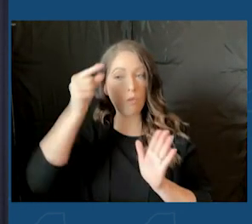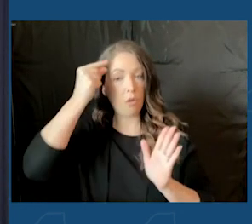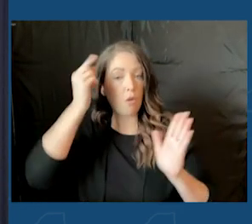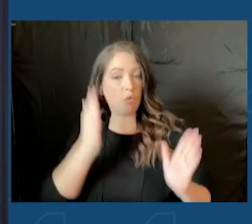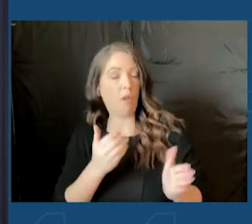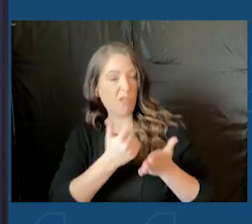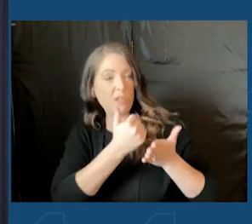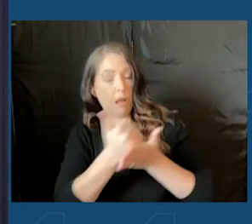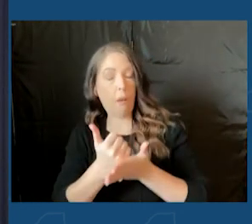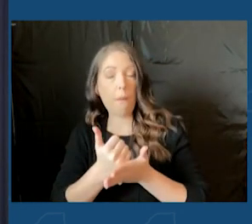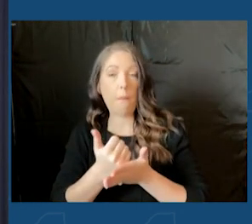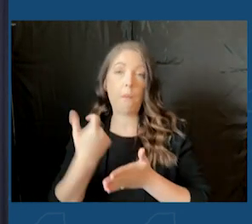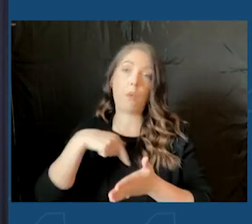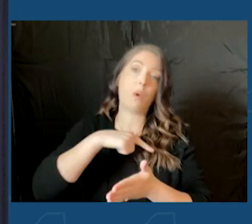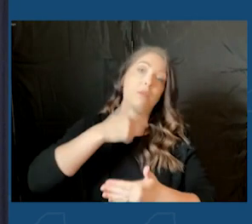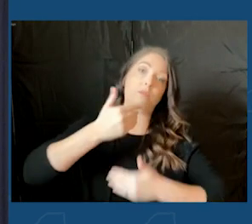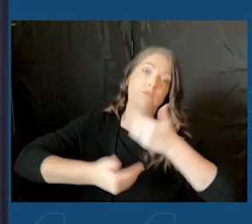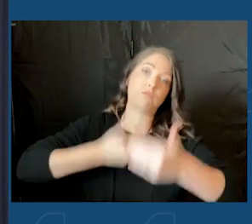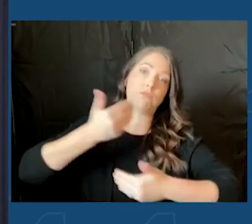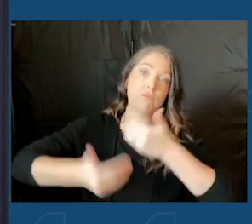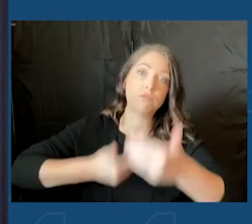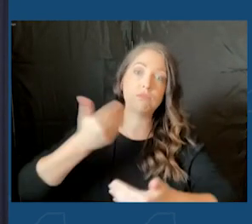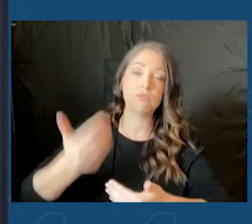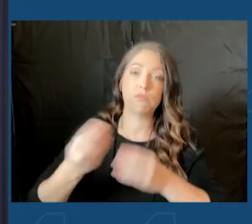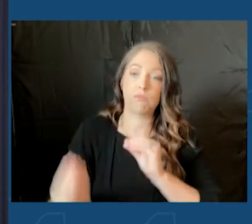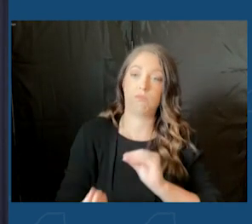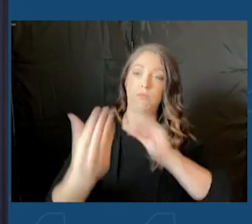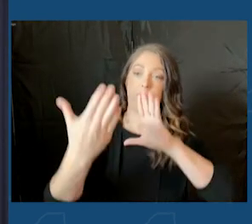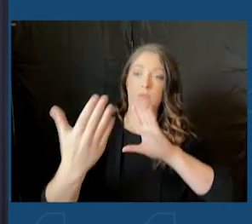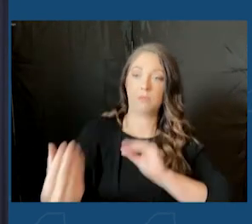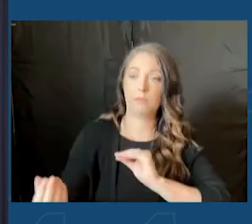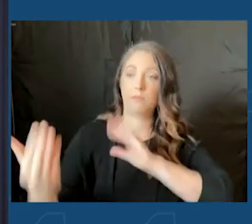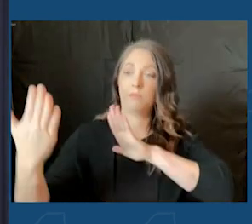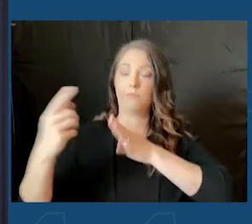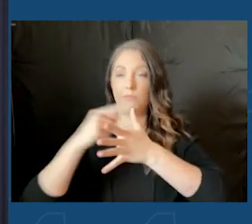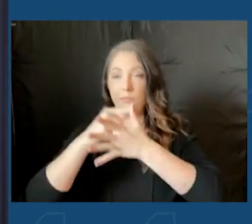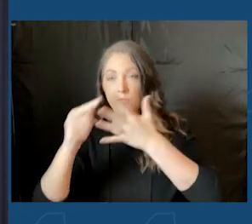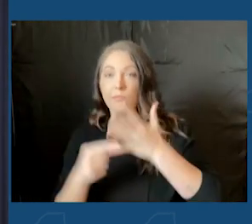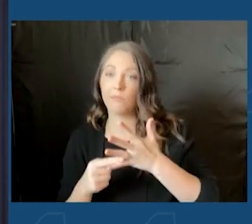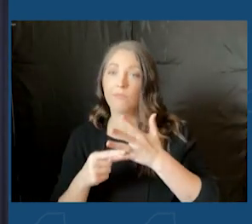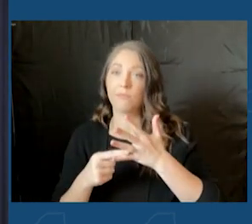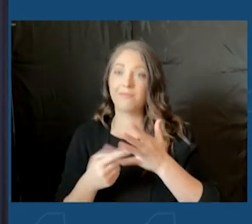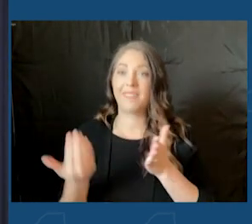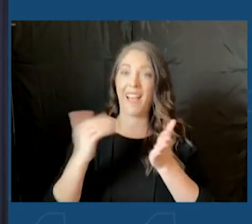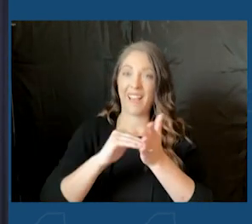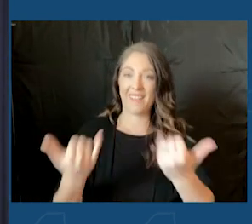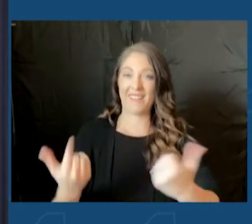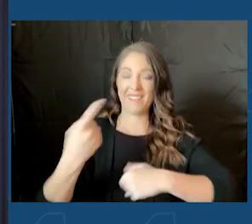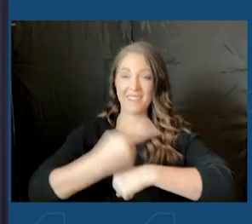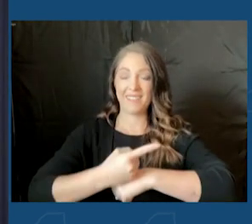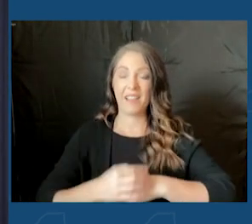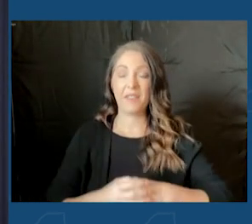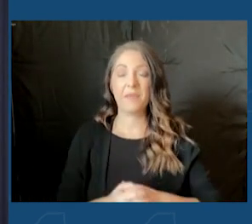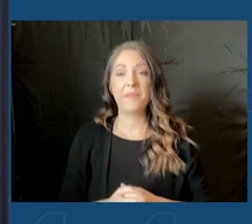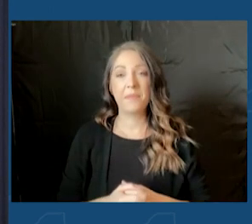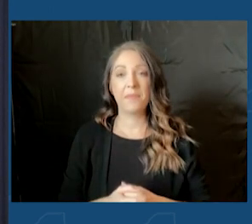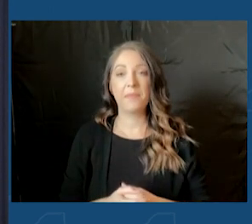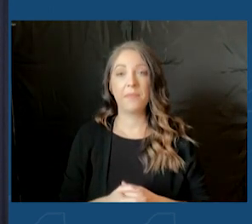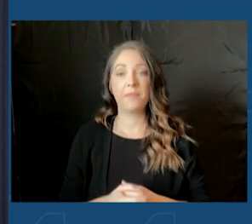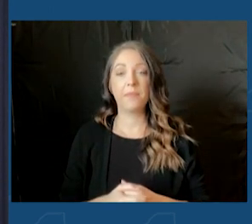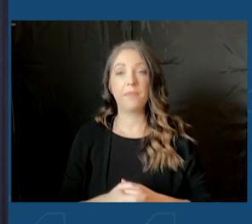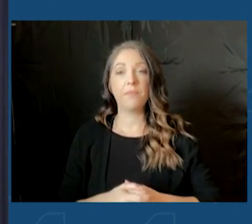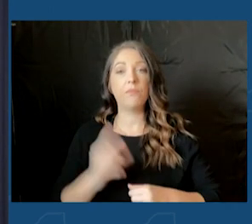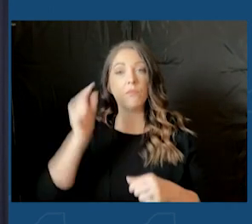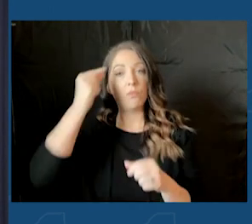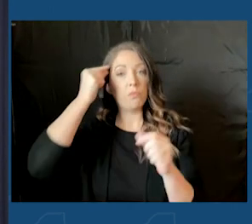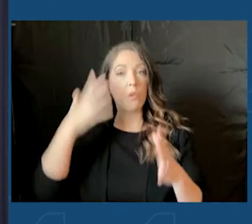in addressing each of those, and we're doing another such step today. As the governor mentioned, the budget that